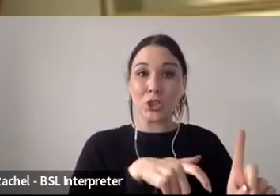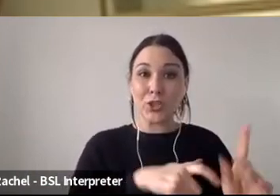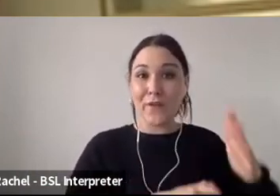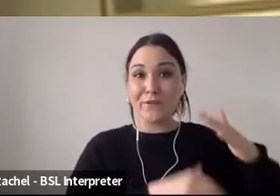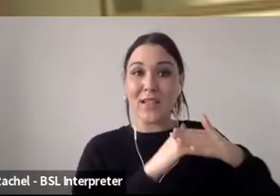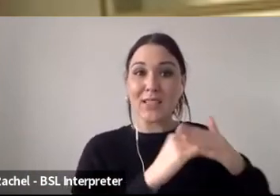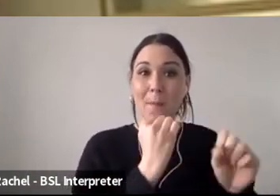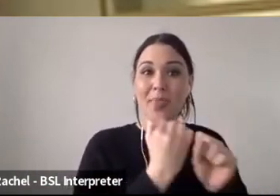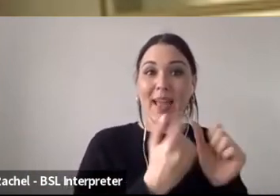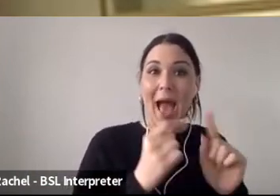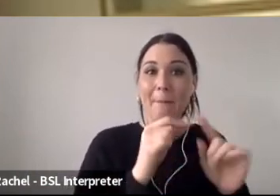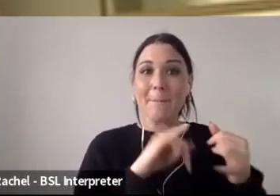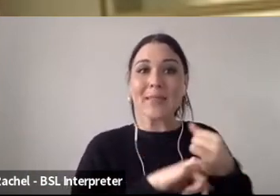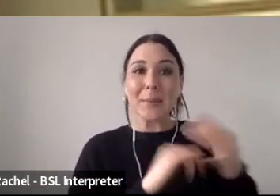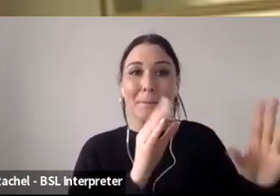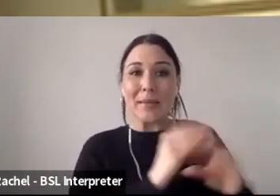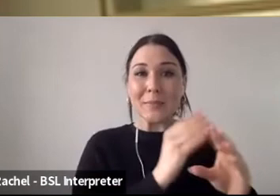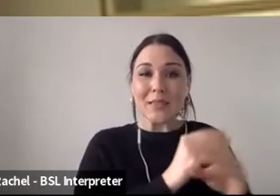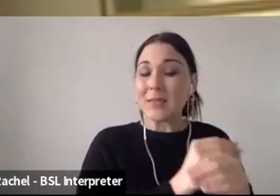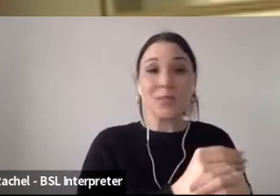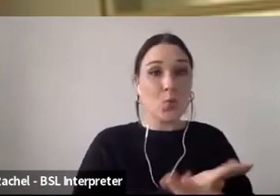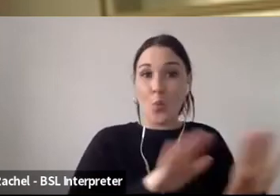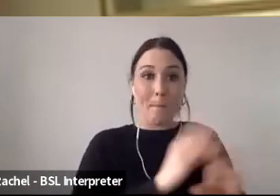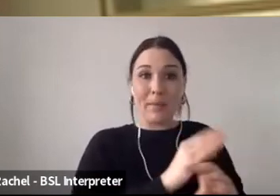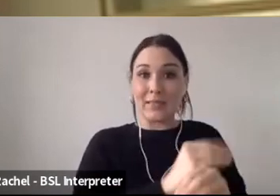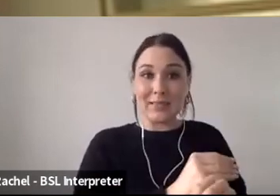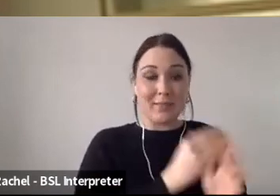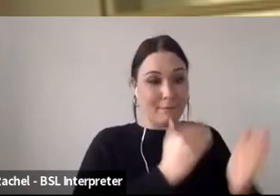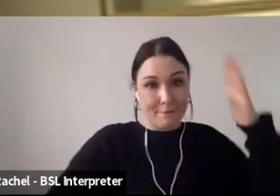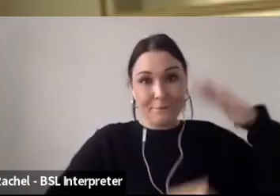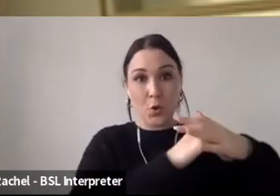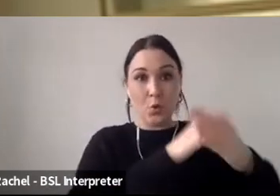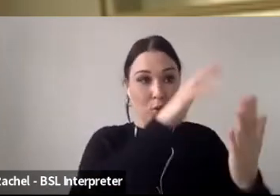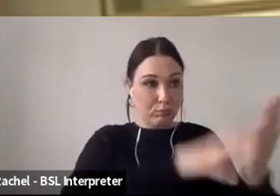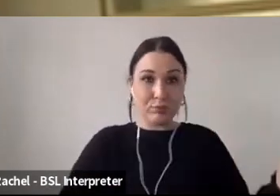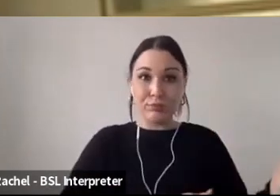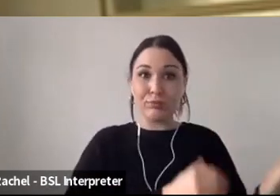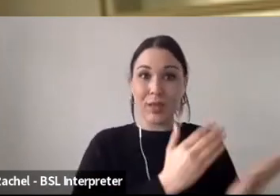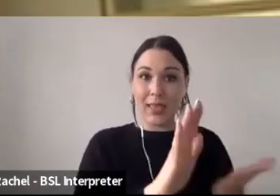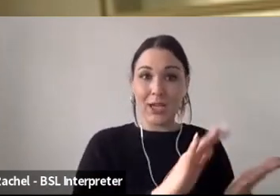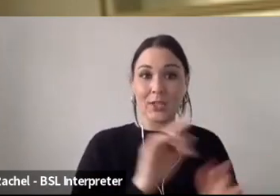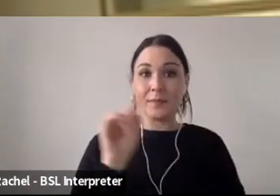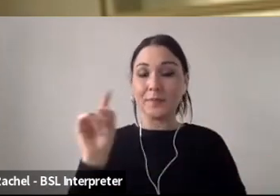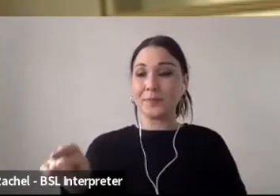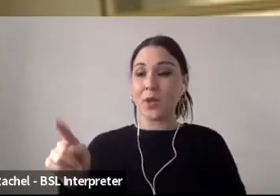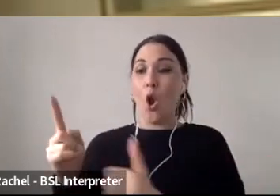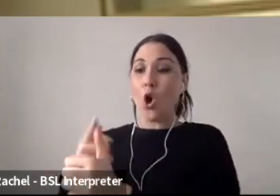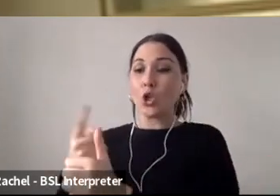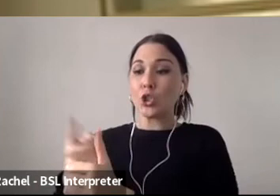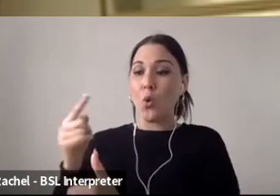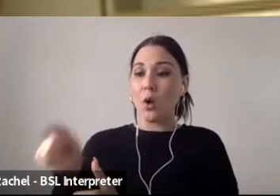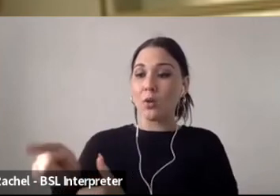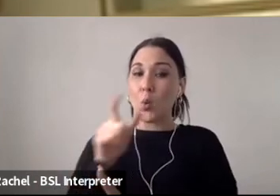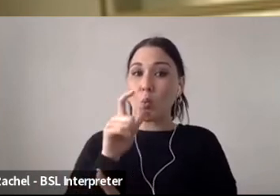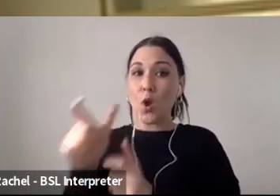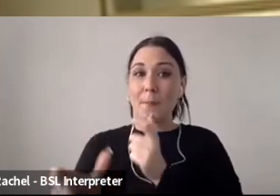good. Where the auto caption translates word like by word, and if you have